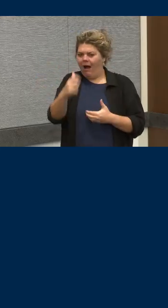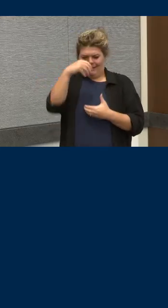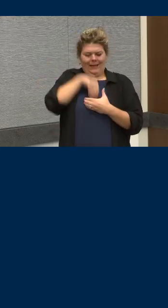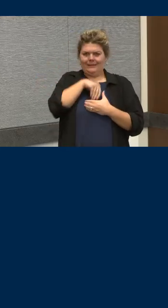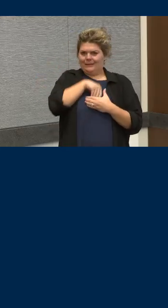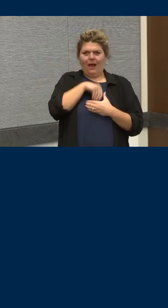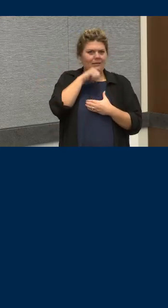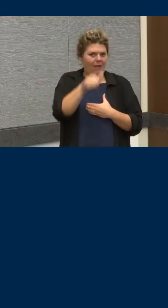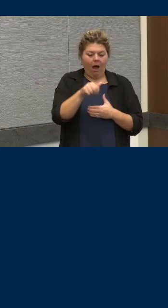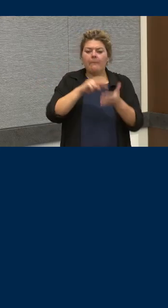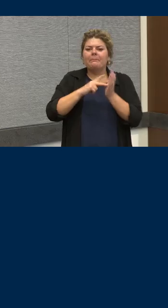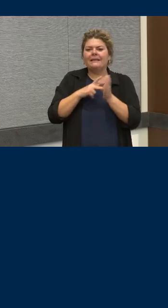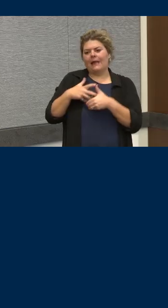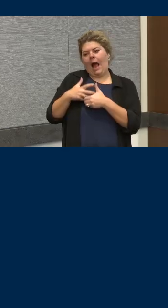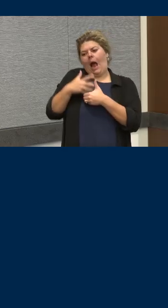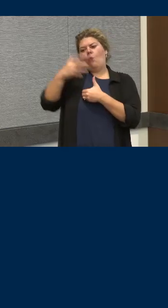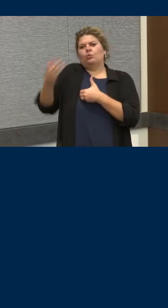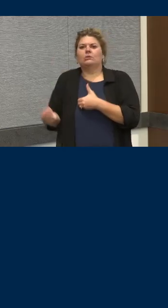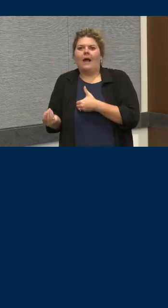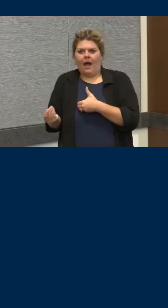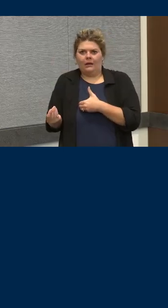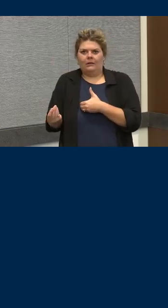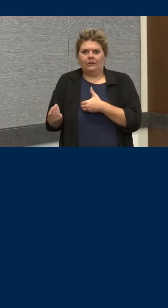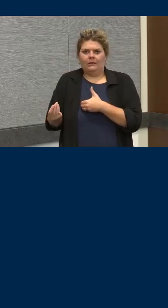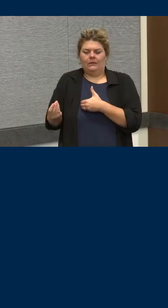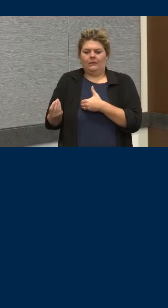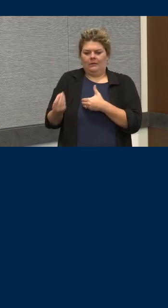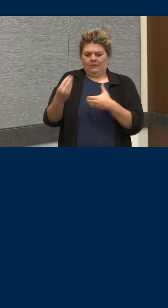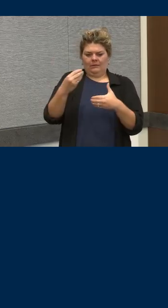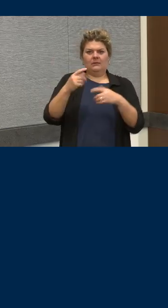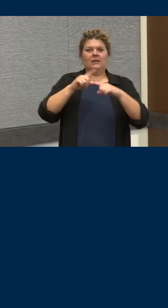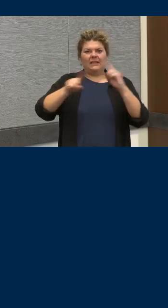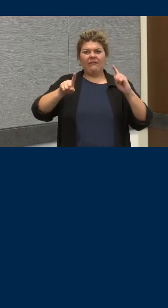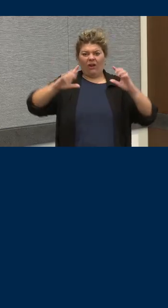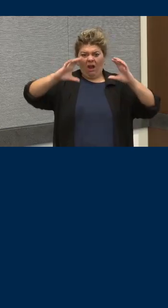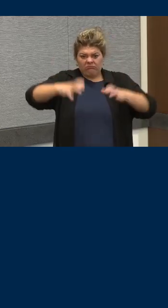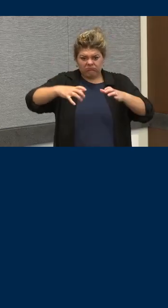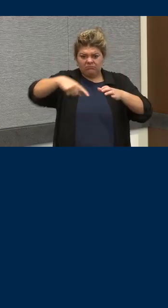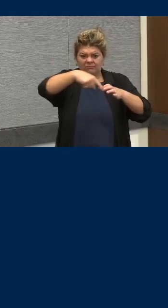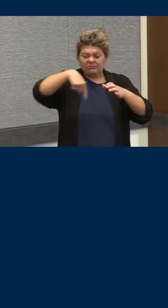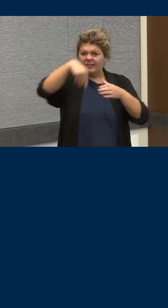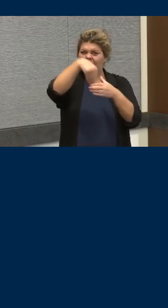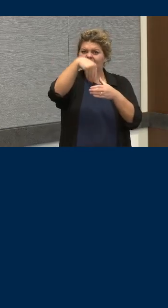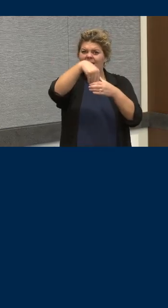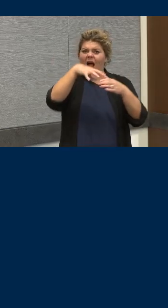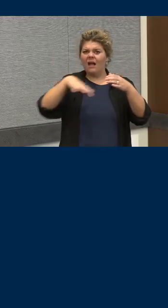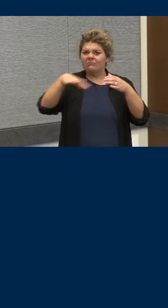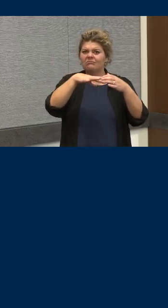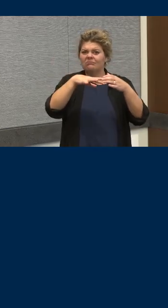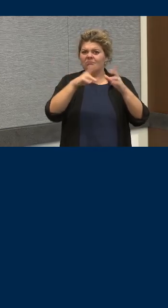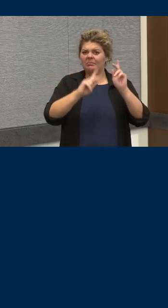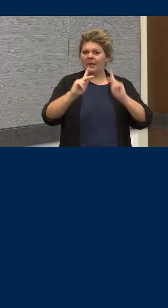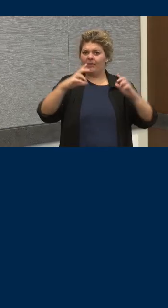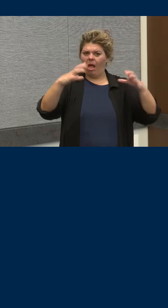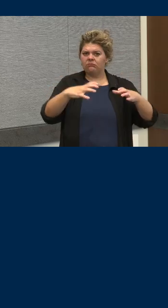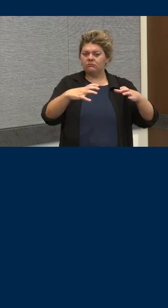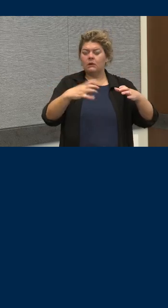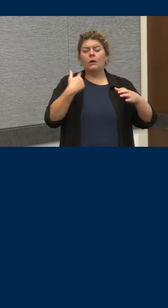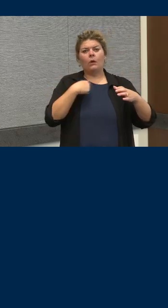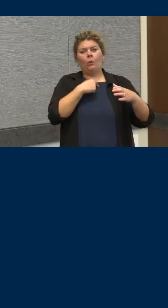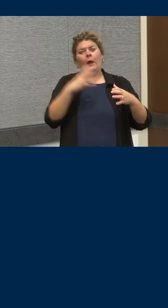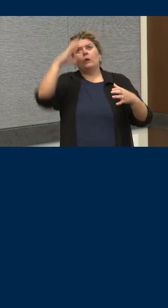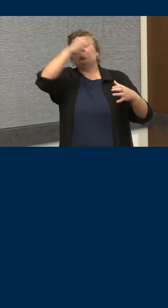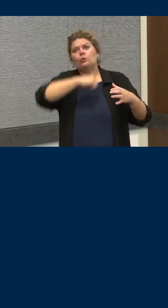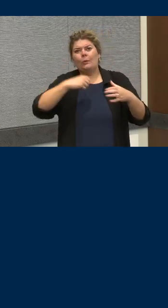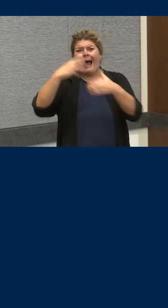other thing or condition, which, at least figuratively, is inside. We commonly assume that an outsider is